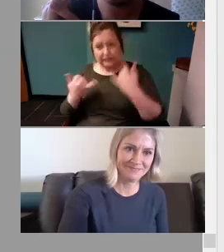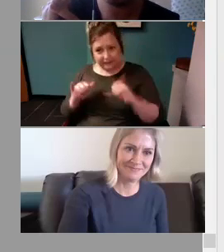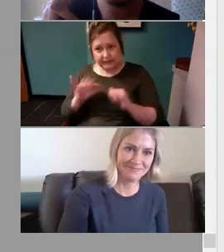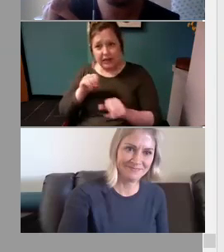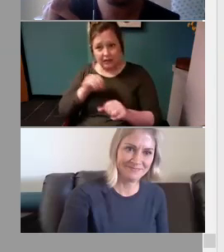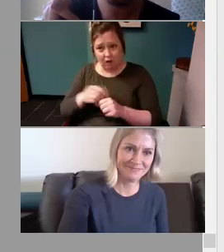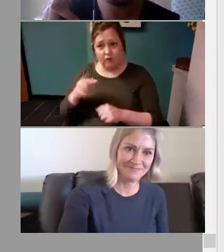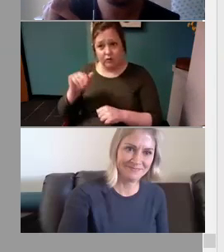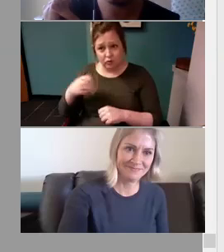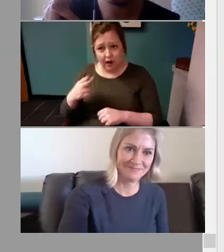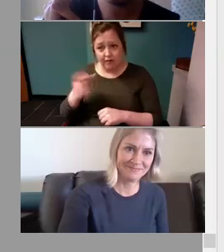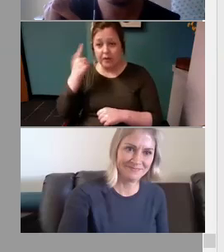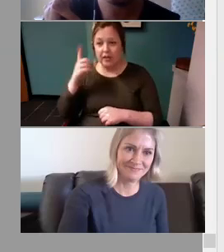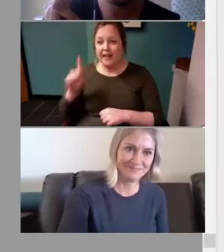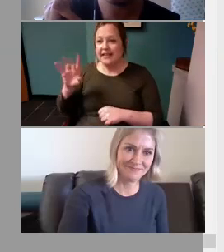it.